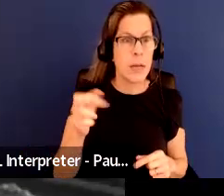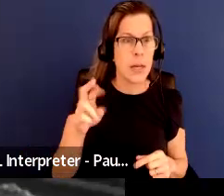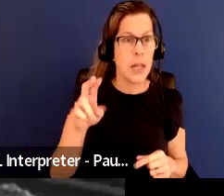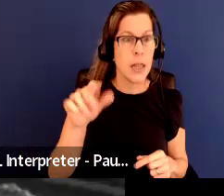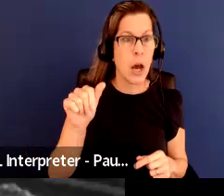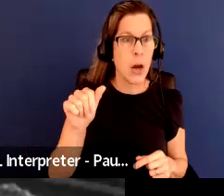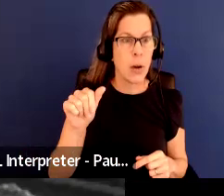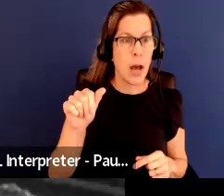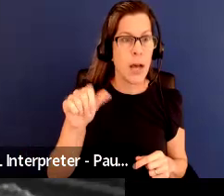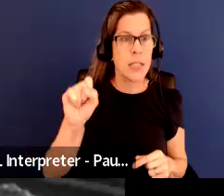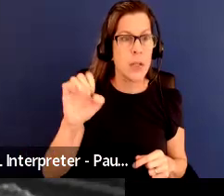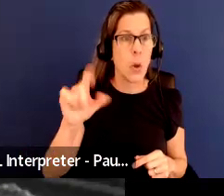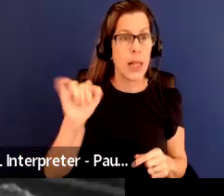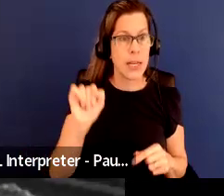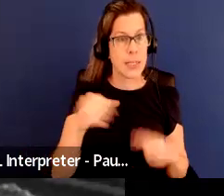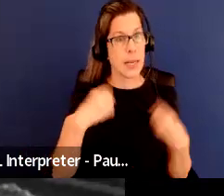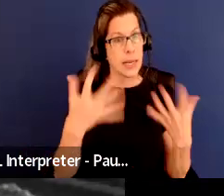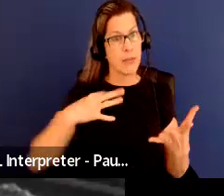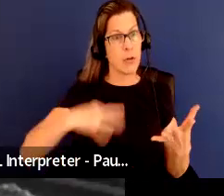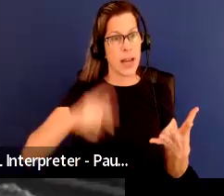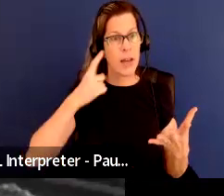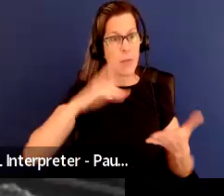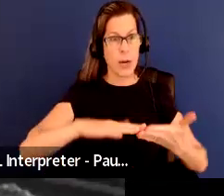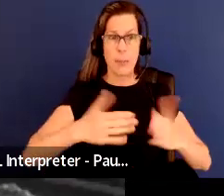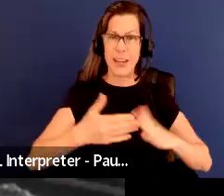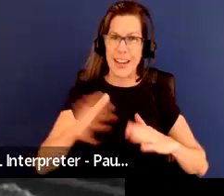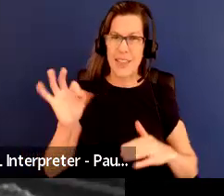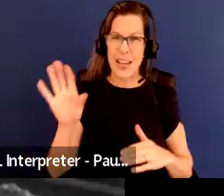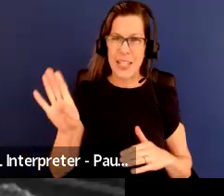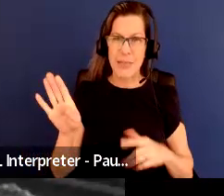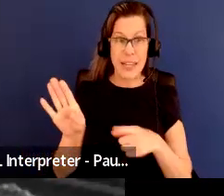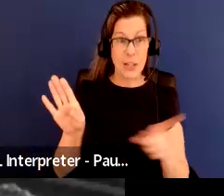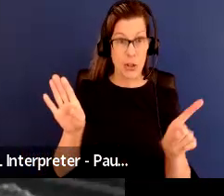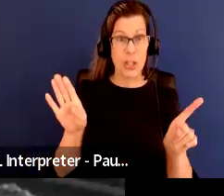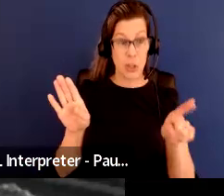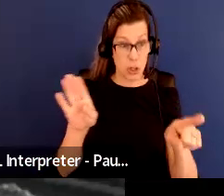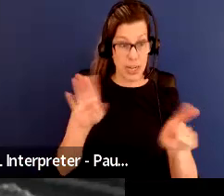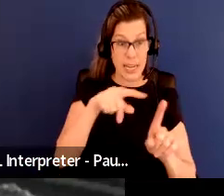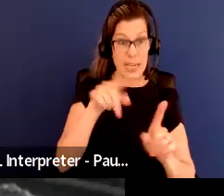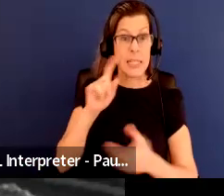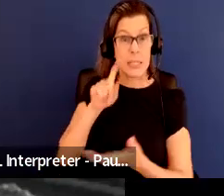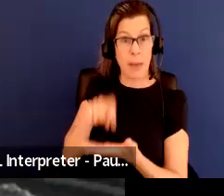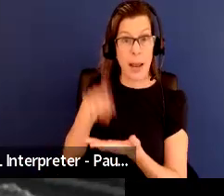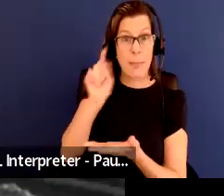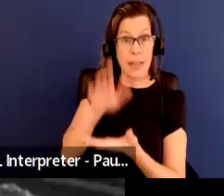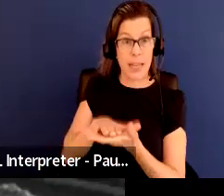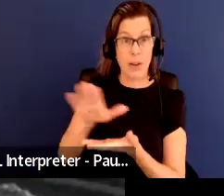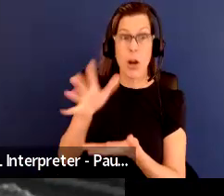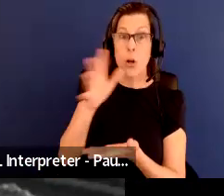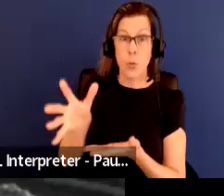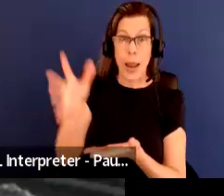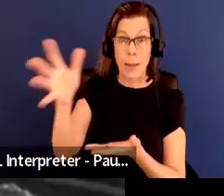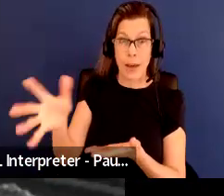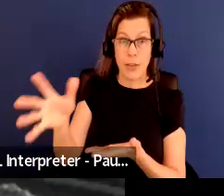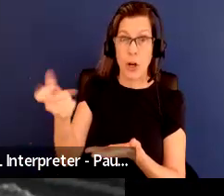really is the one who gets credit for this community on Facebook, because she spotted I believe it's her grandmother. It might